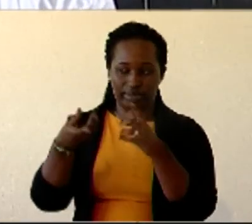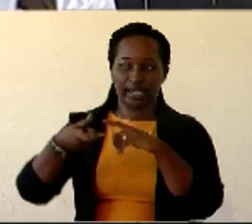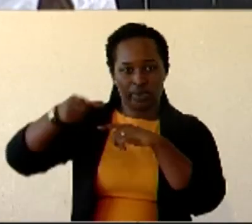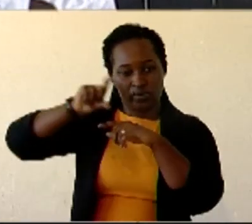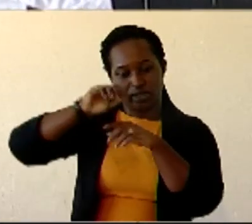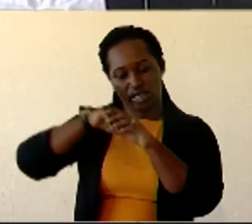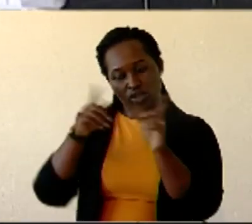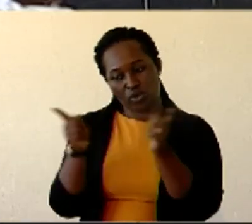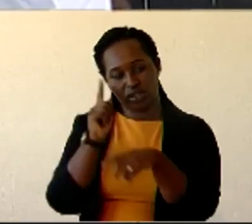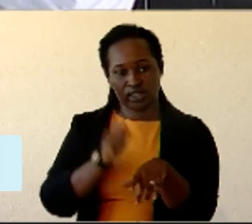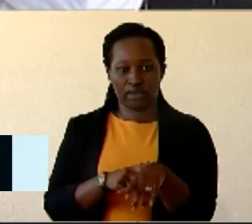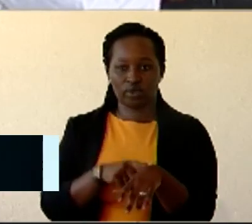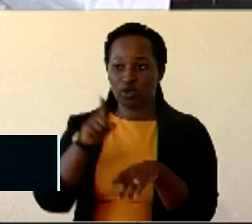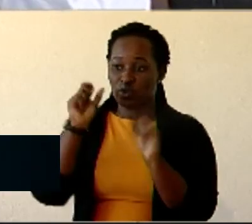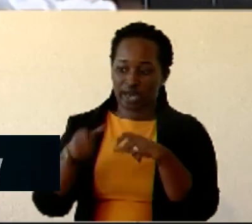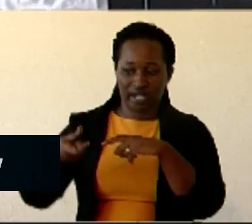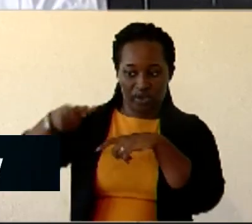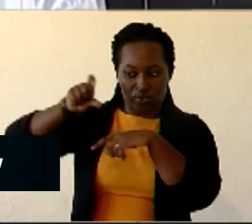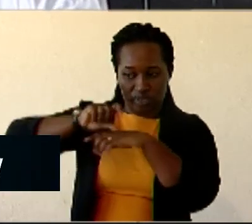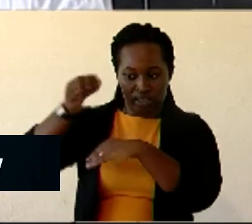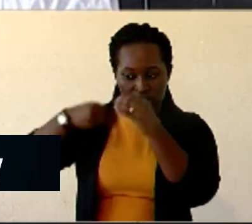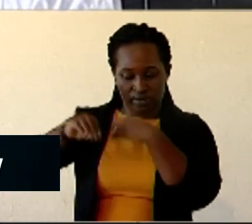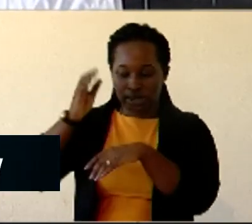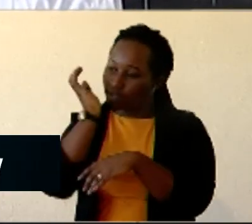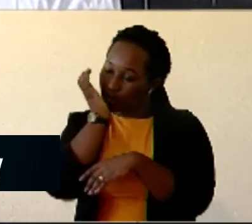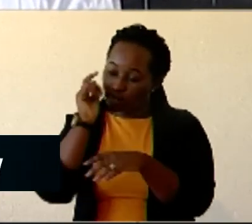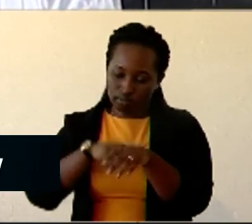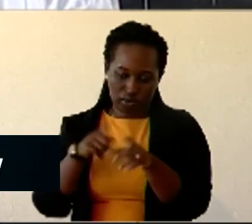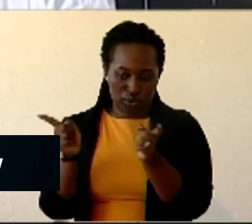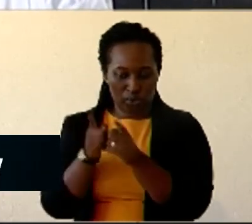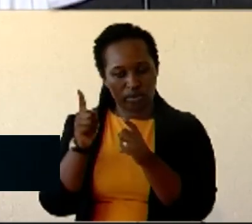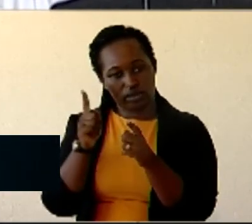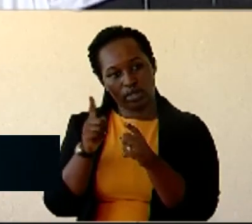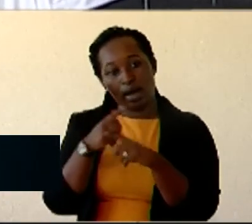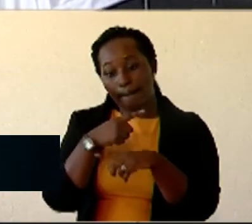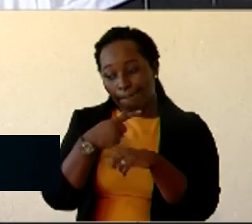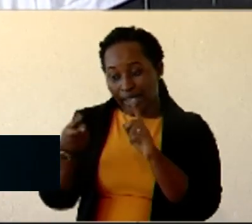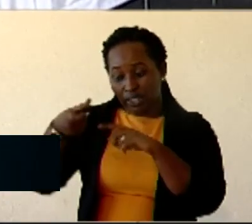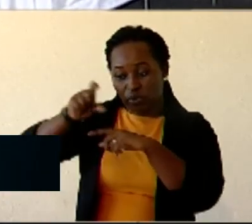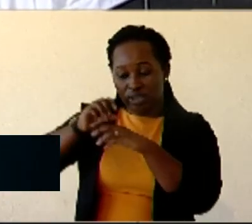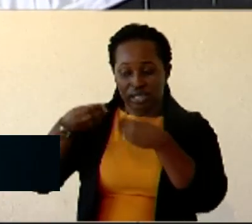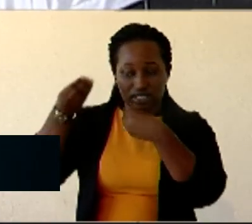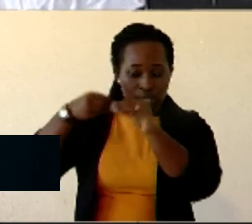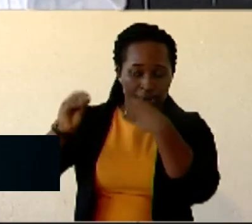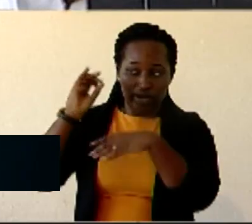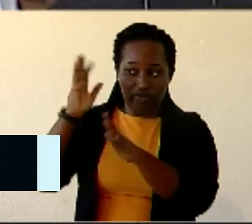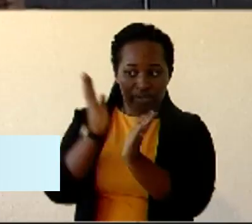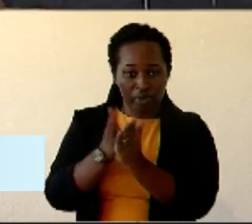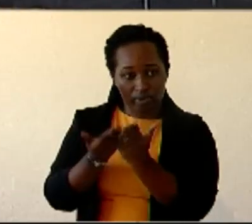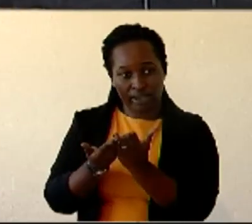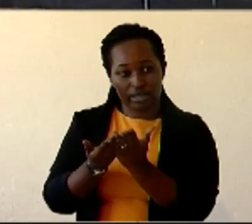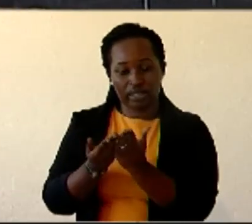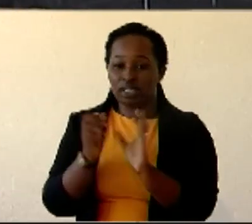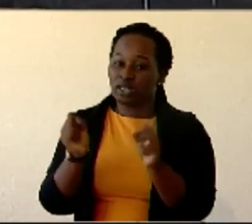in the short run. You can increase the supply of beans in the short run, but increasing the supply of cassava in the short run,